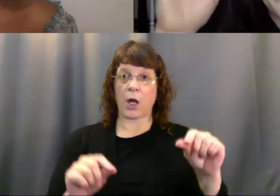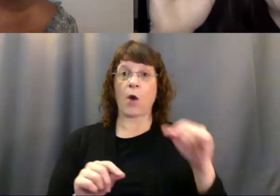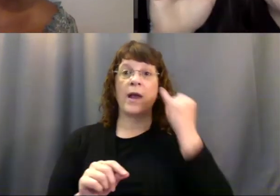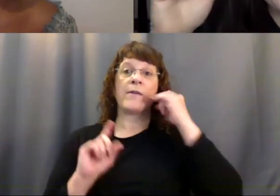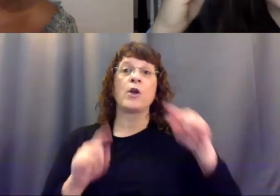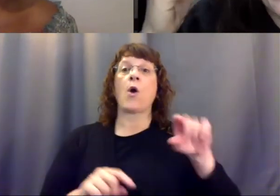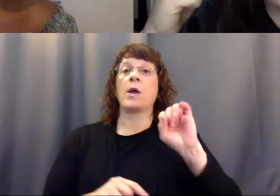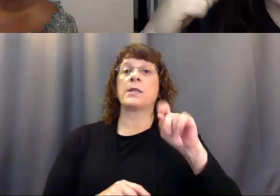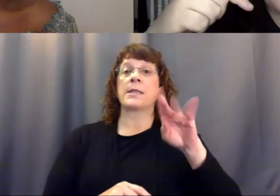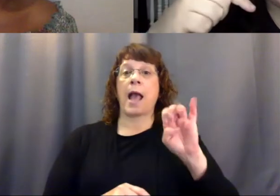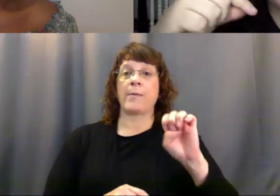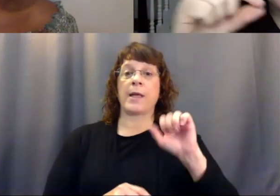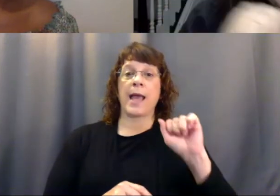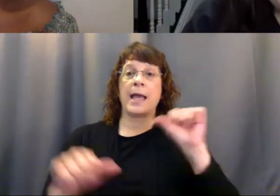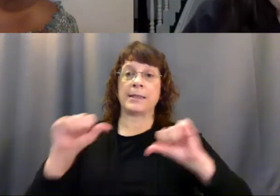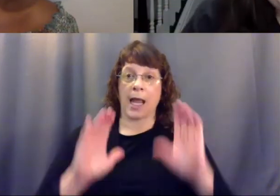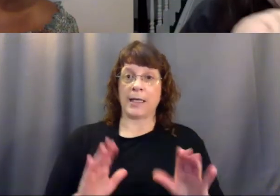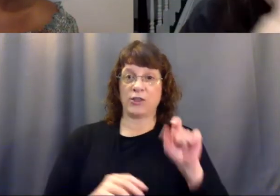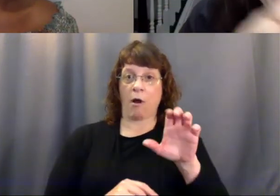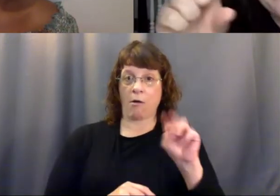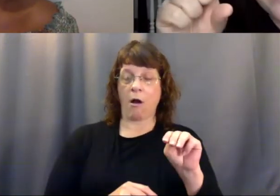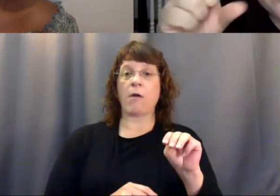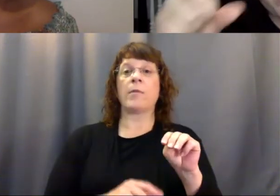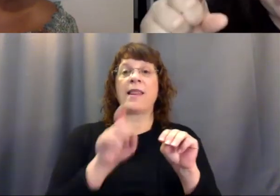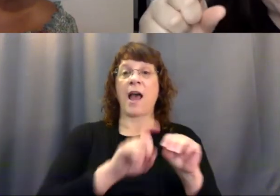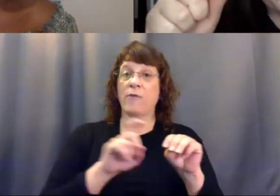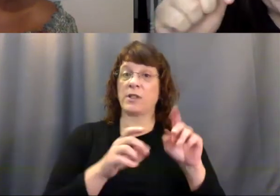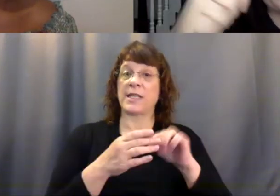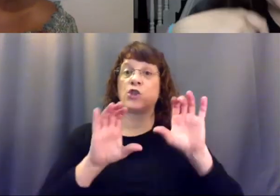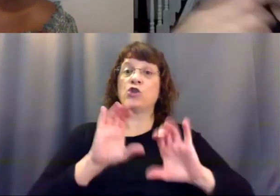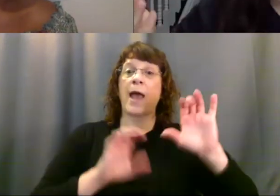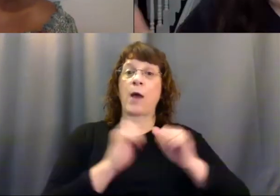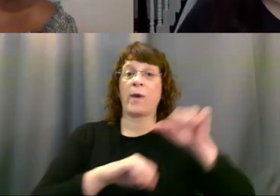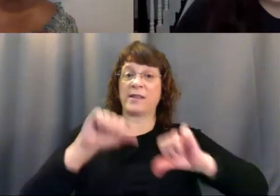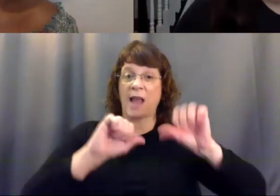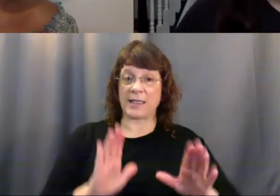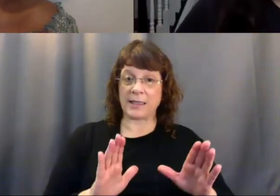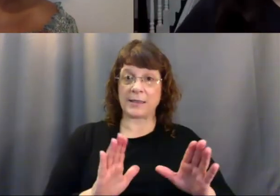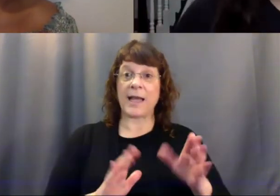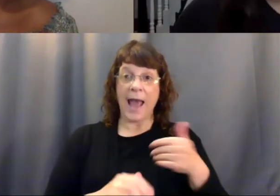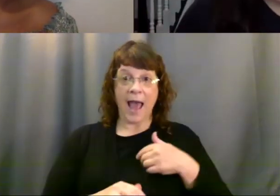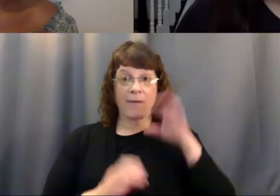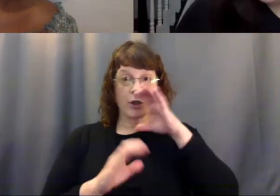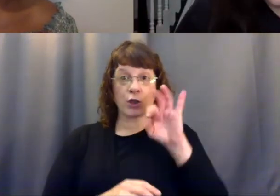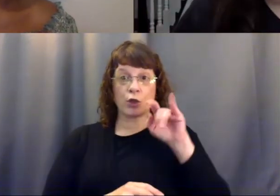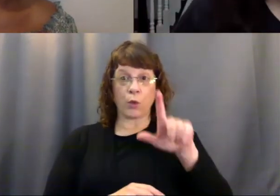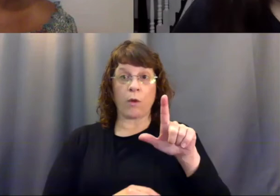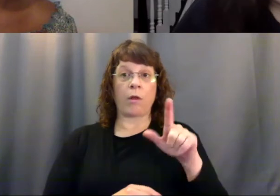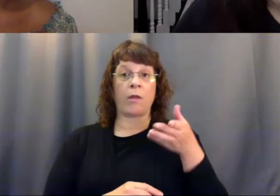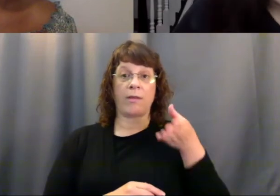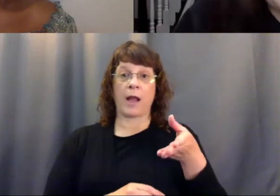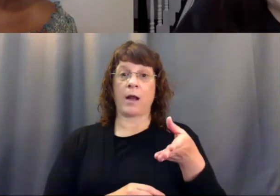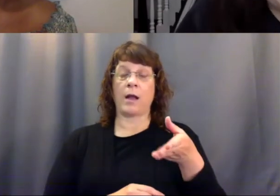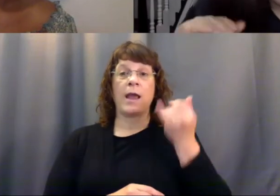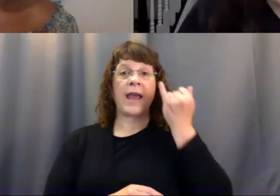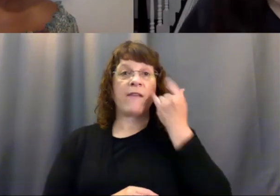over the tab that says chat with a scientist, there's a scientist search tool in there. And maybe at home you're like, man, I love bees.